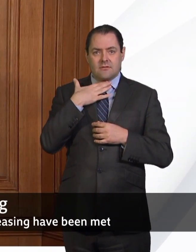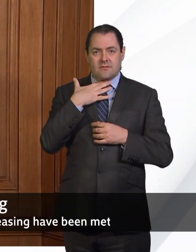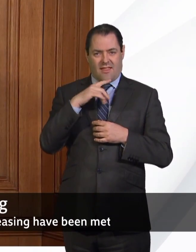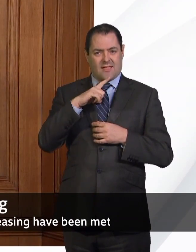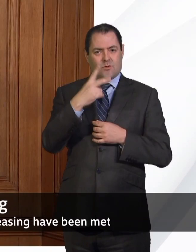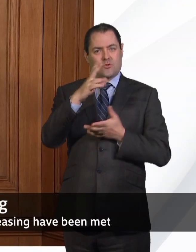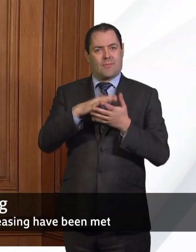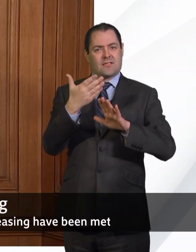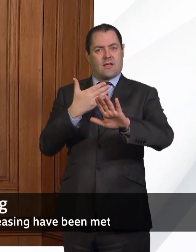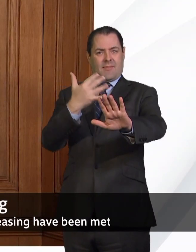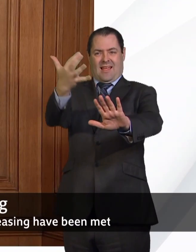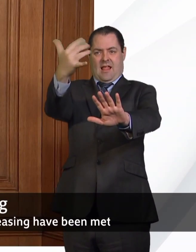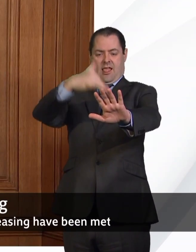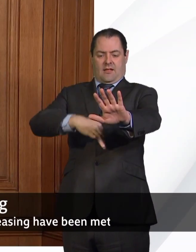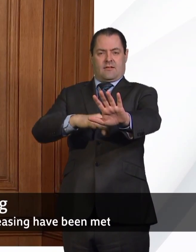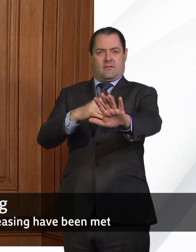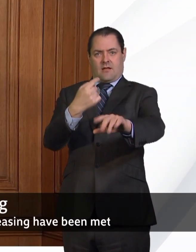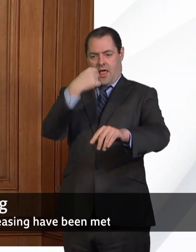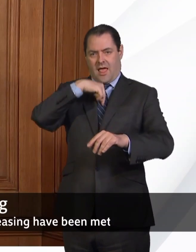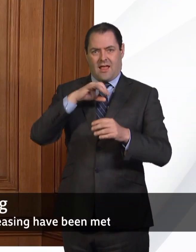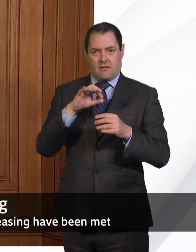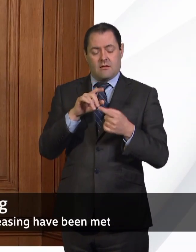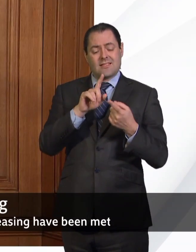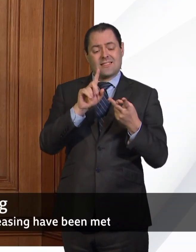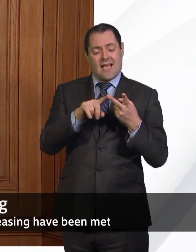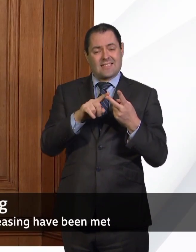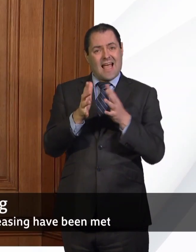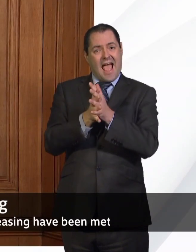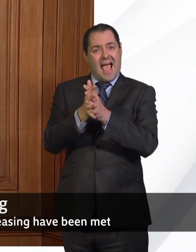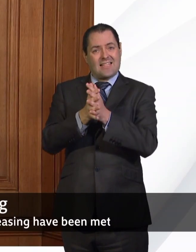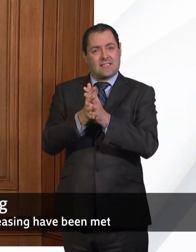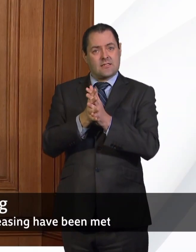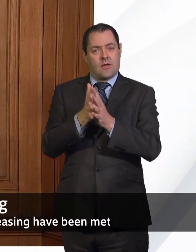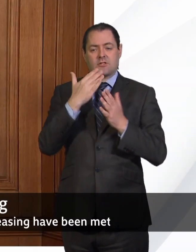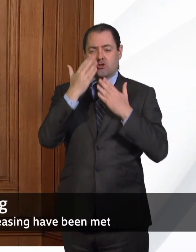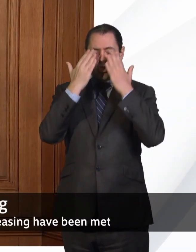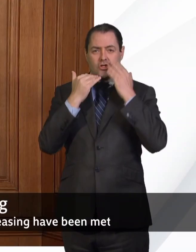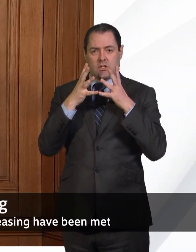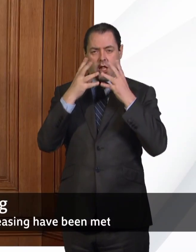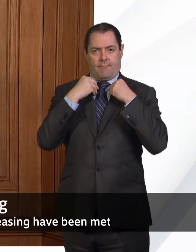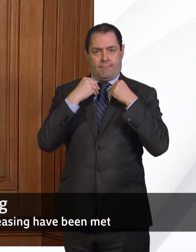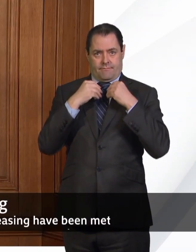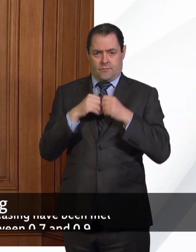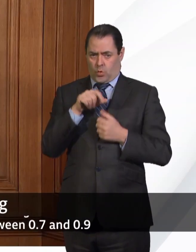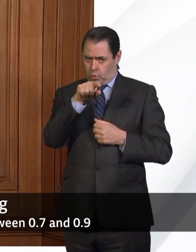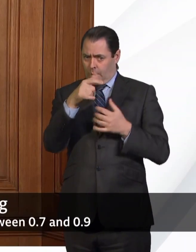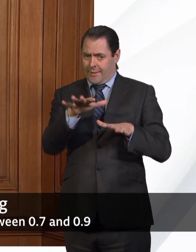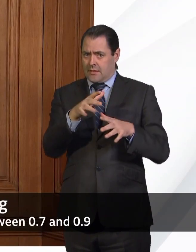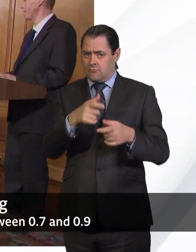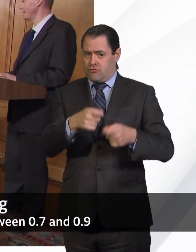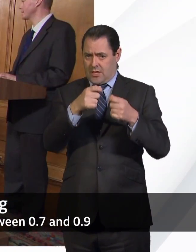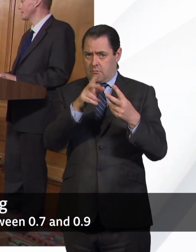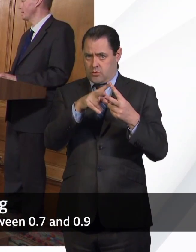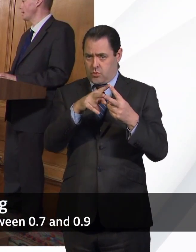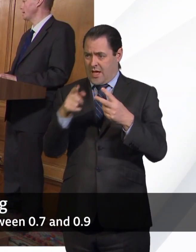2 meters. And the second is through your hands. And that's why, just to take the example that you raised and the example the Prime